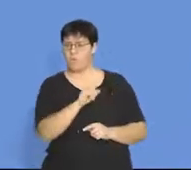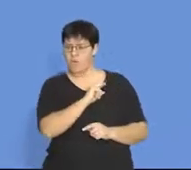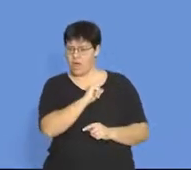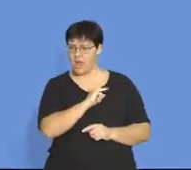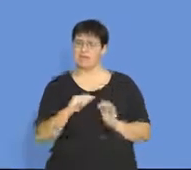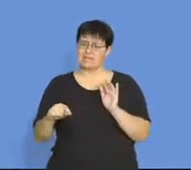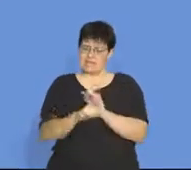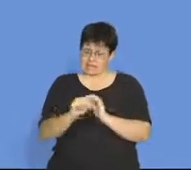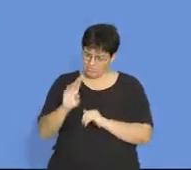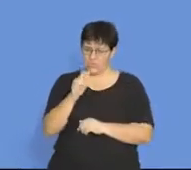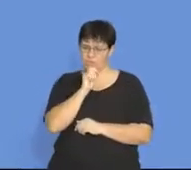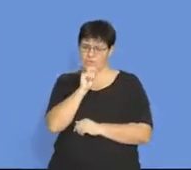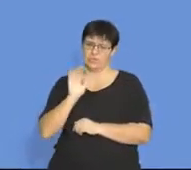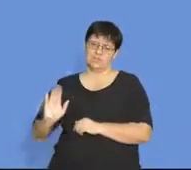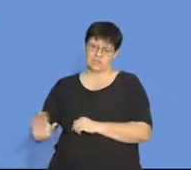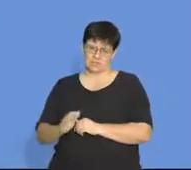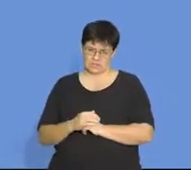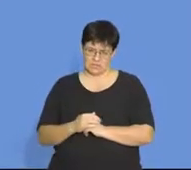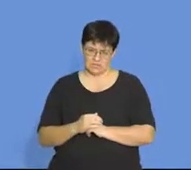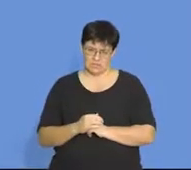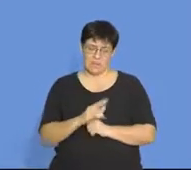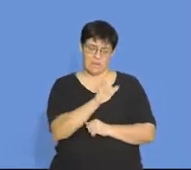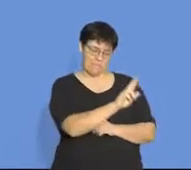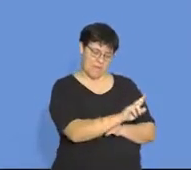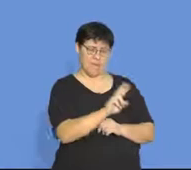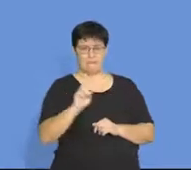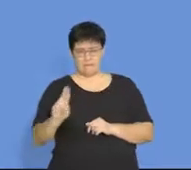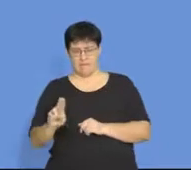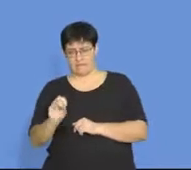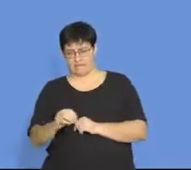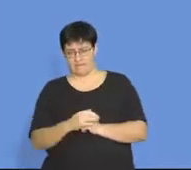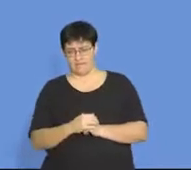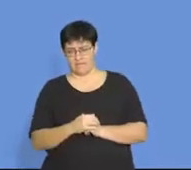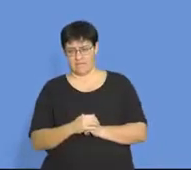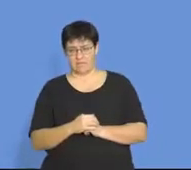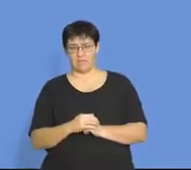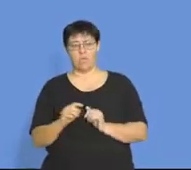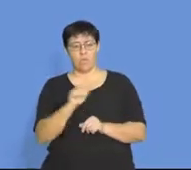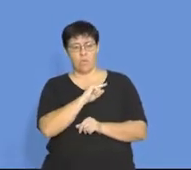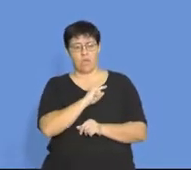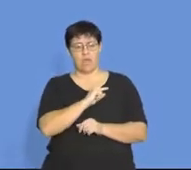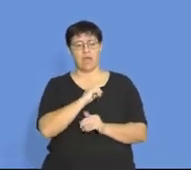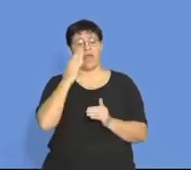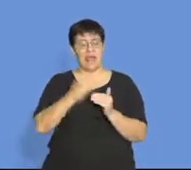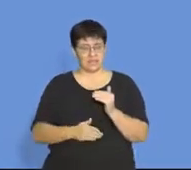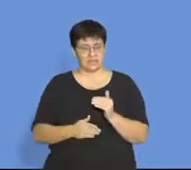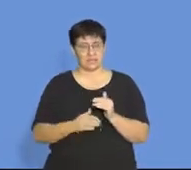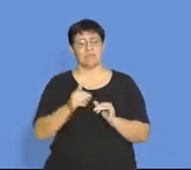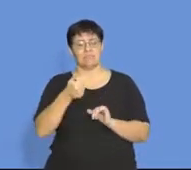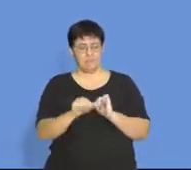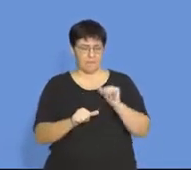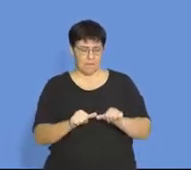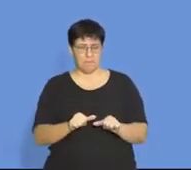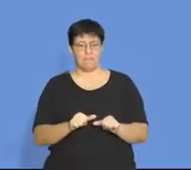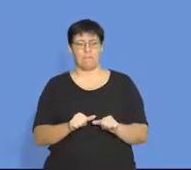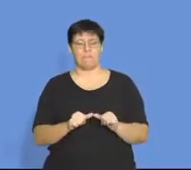by using negative 4. So that's how you pair them. Because remember, at the end, you need to write them as